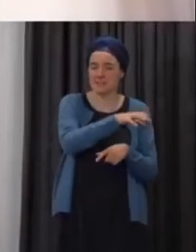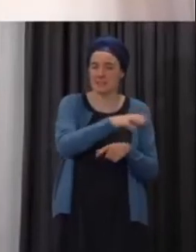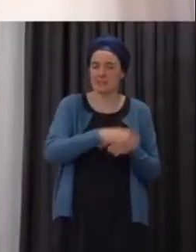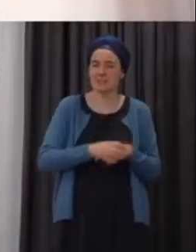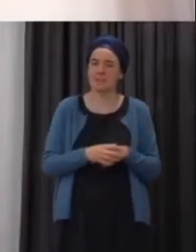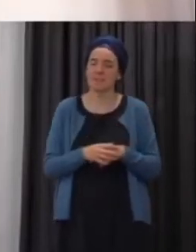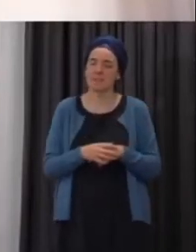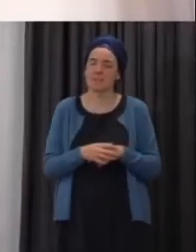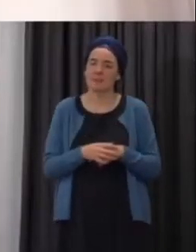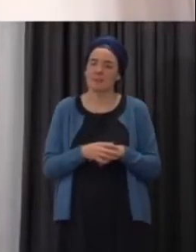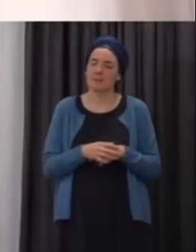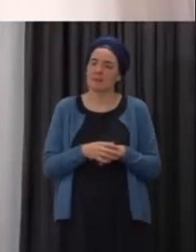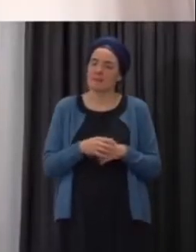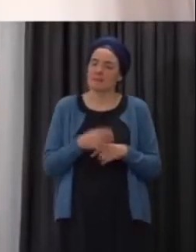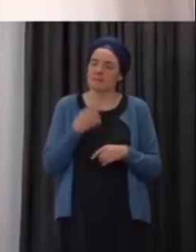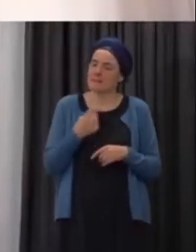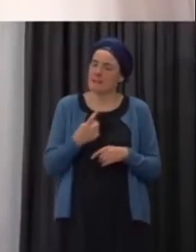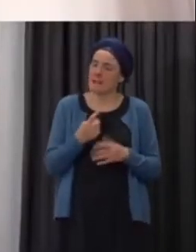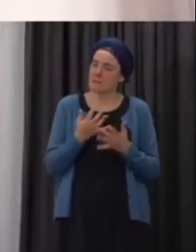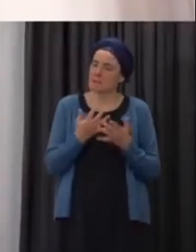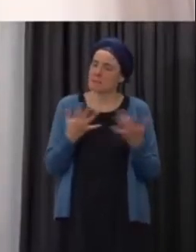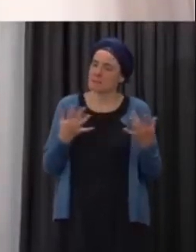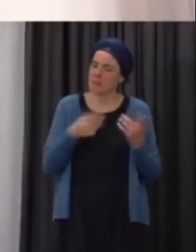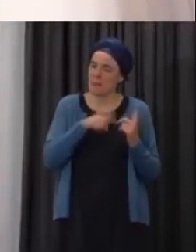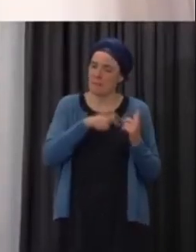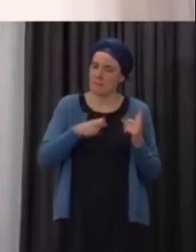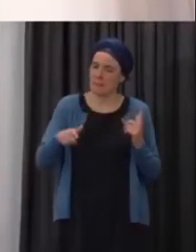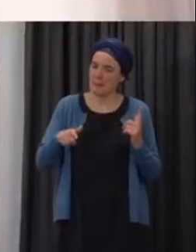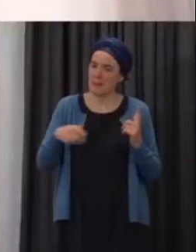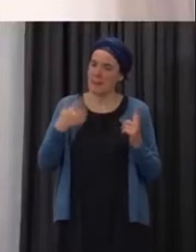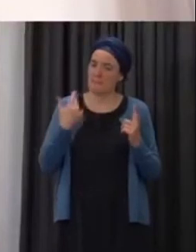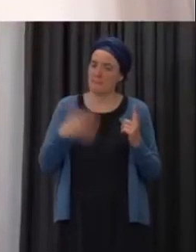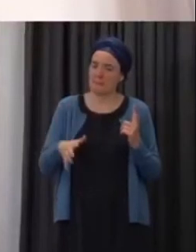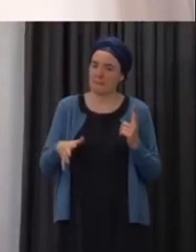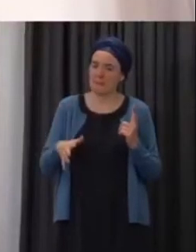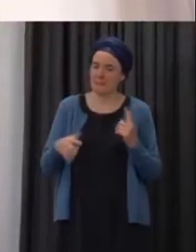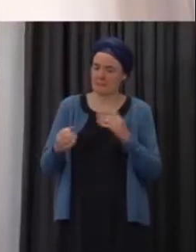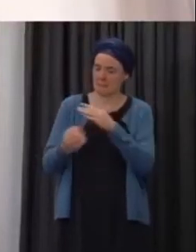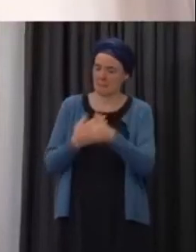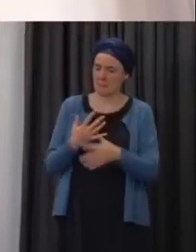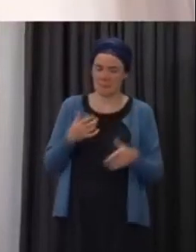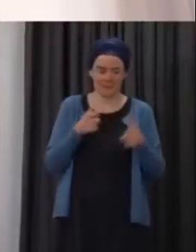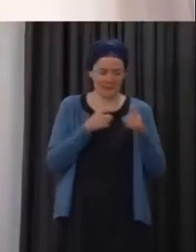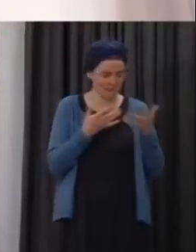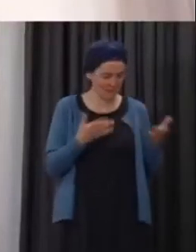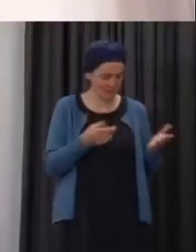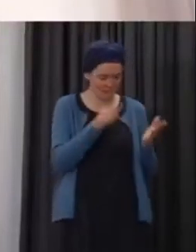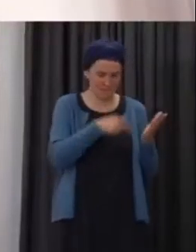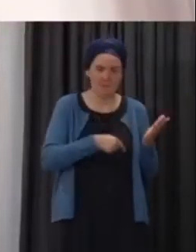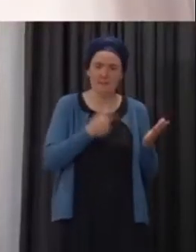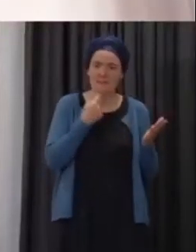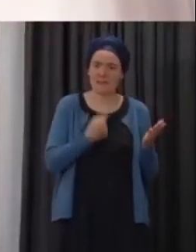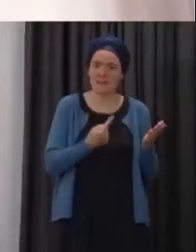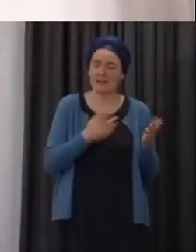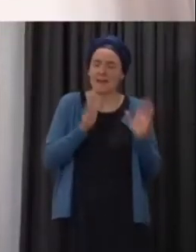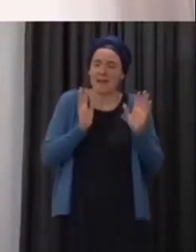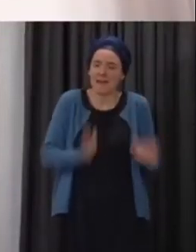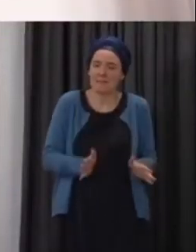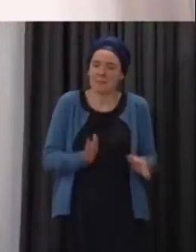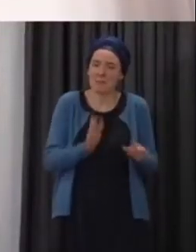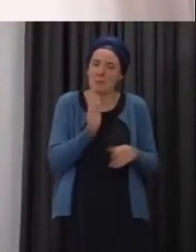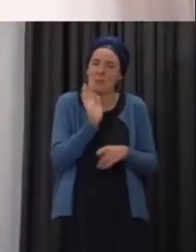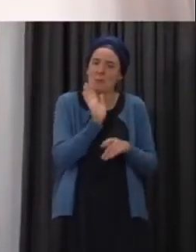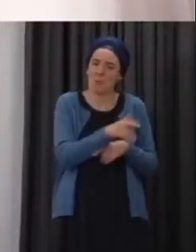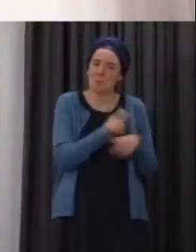shielding letters. Do you accept there may be people sitting at home worried for their health after getting a shielding letter who may not even need